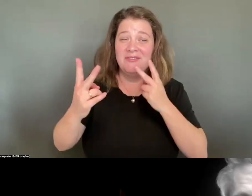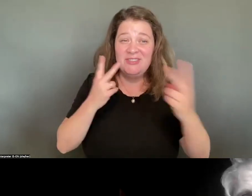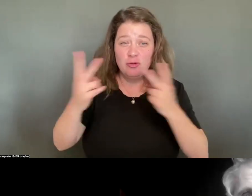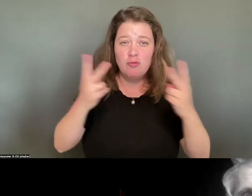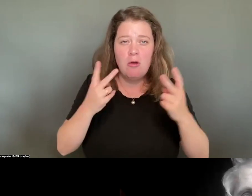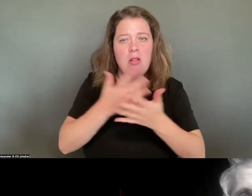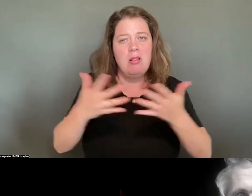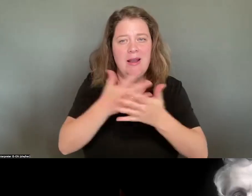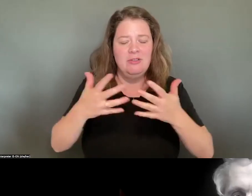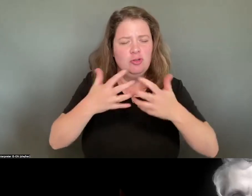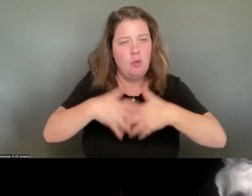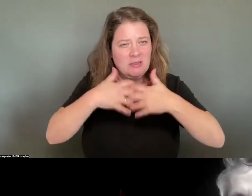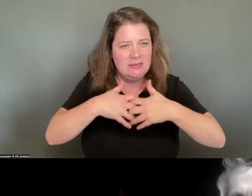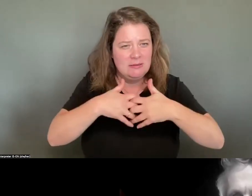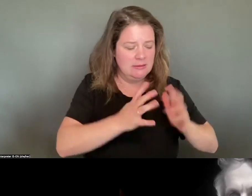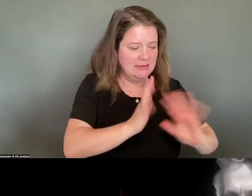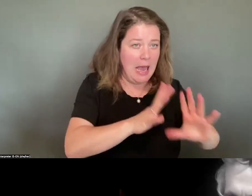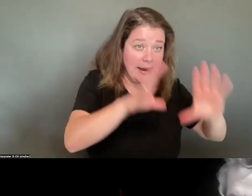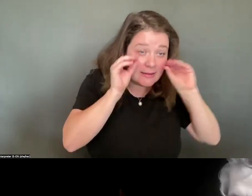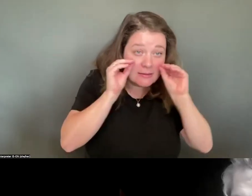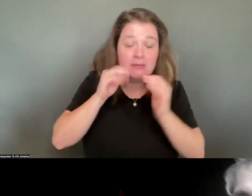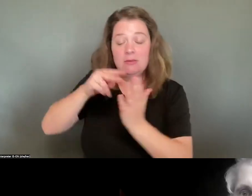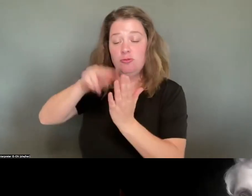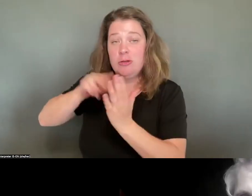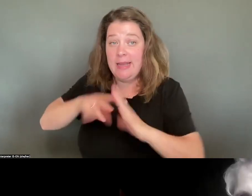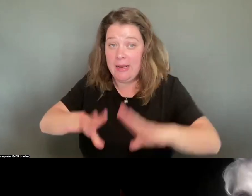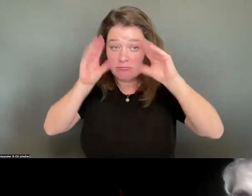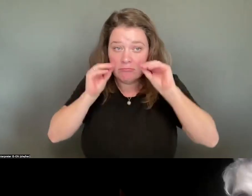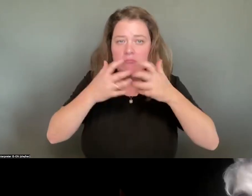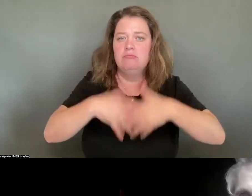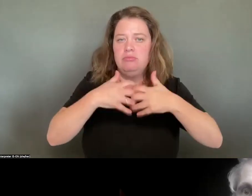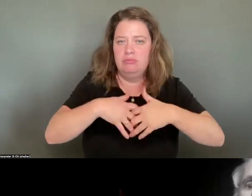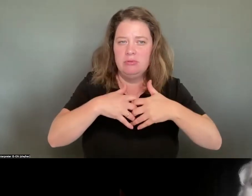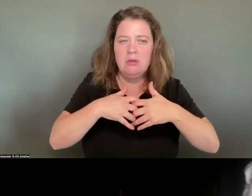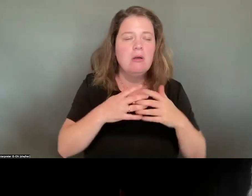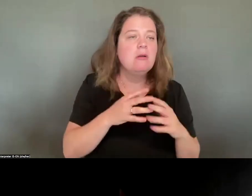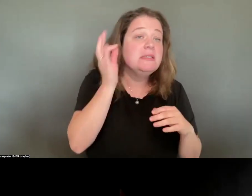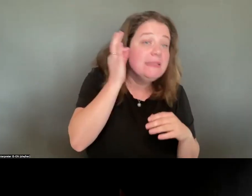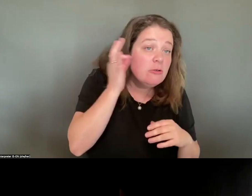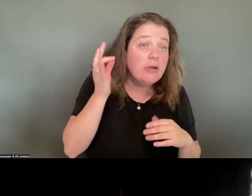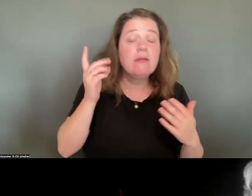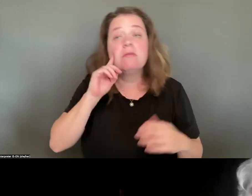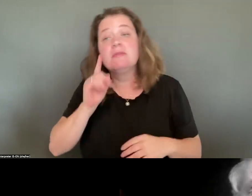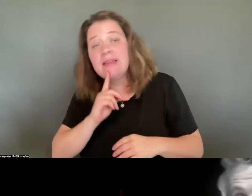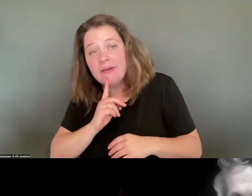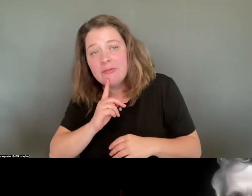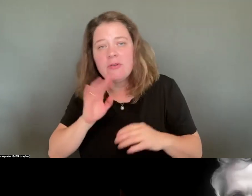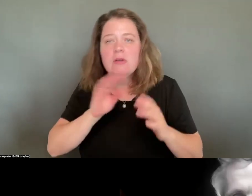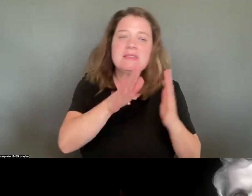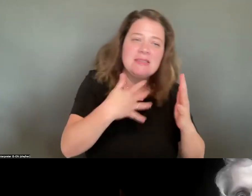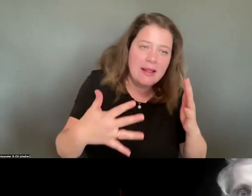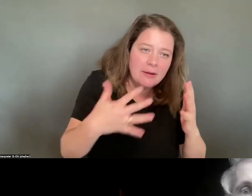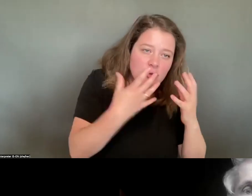reading, and how our experience, either as deaf individuals or as hearing individuals, or as experience with sign language or without